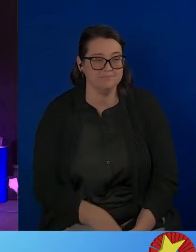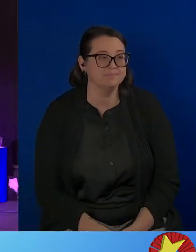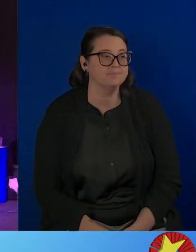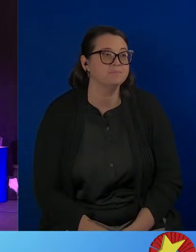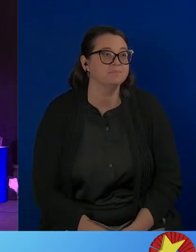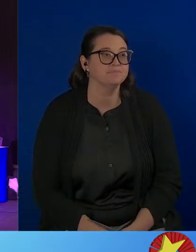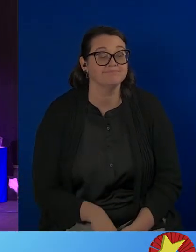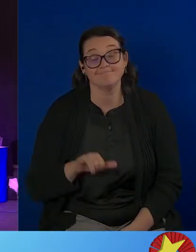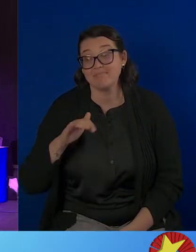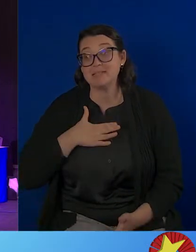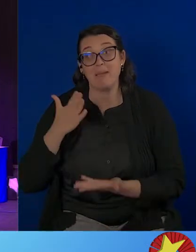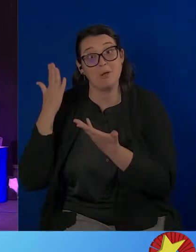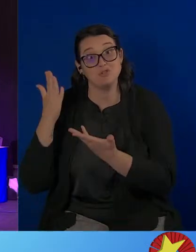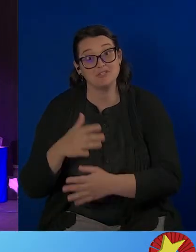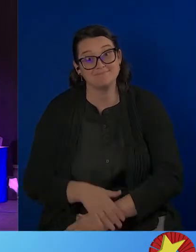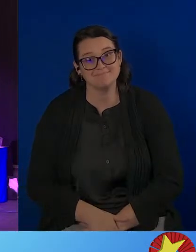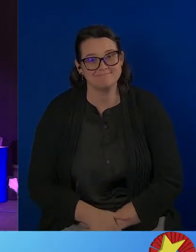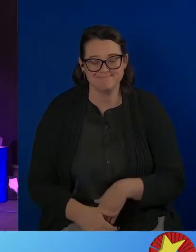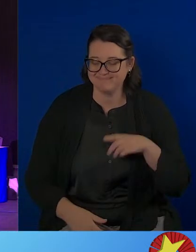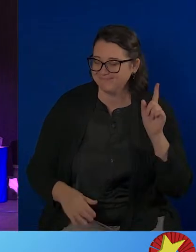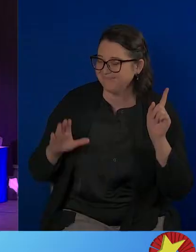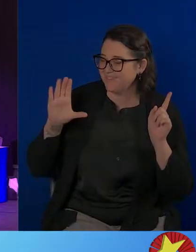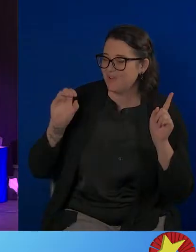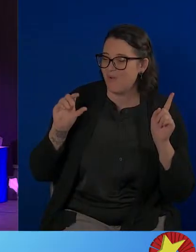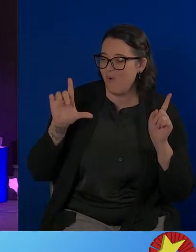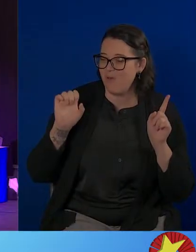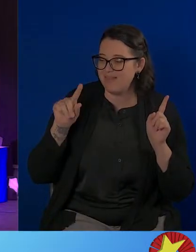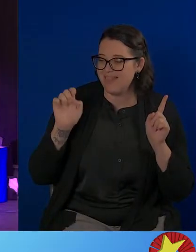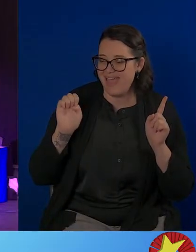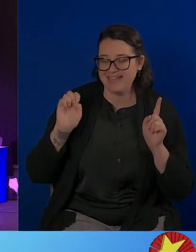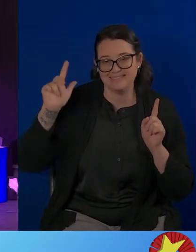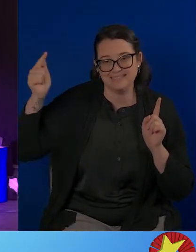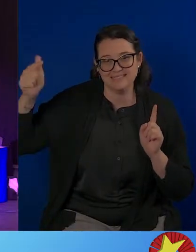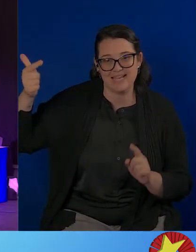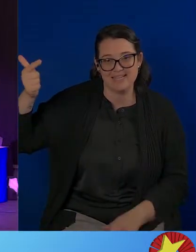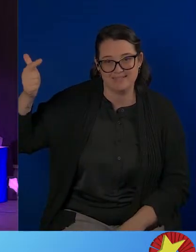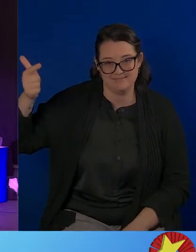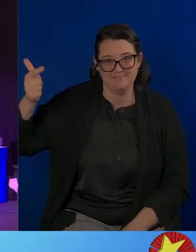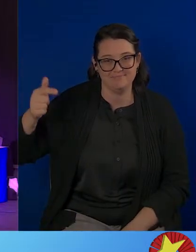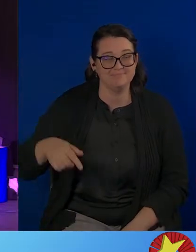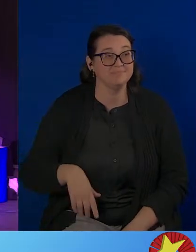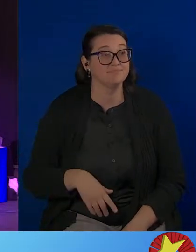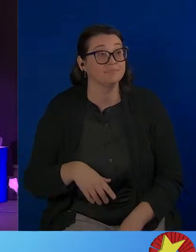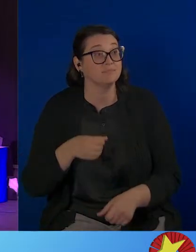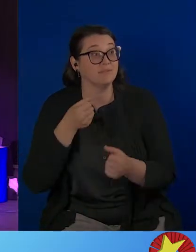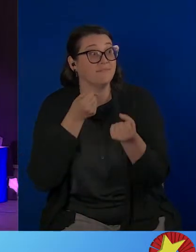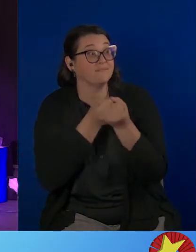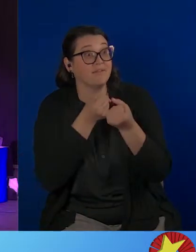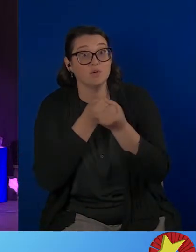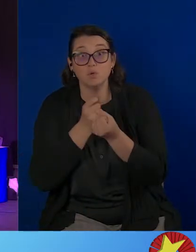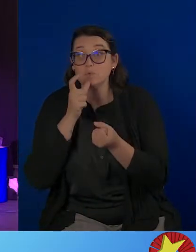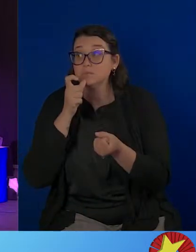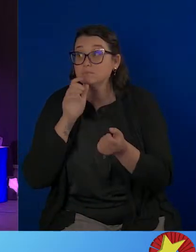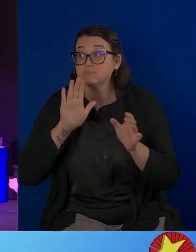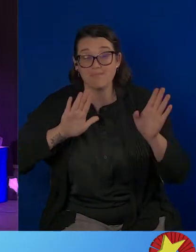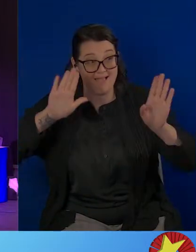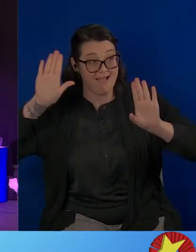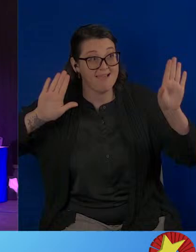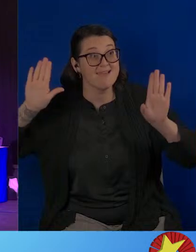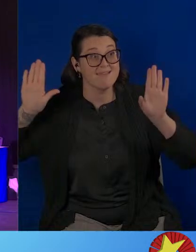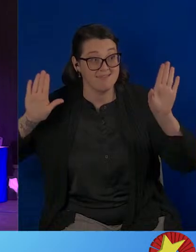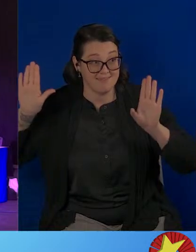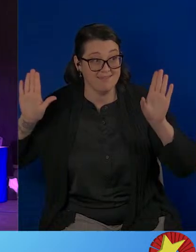That is my motion. This is Colette, I second that. All in favor, say aye. Aye.